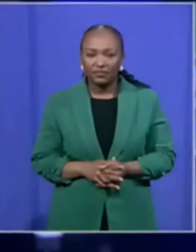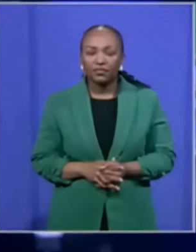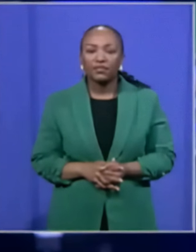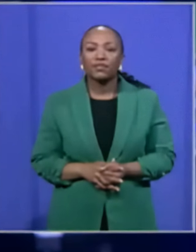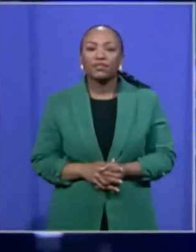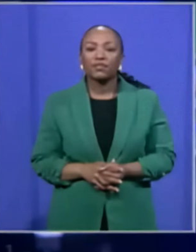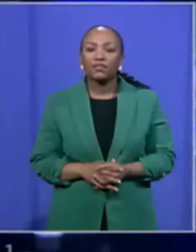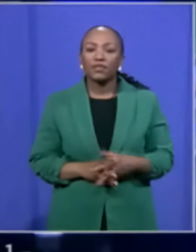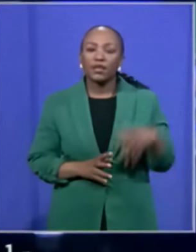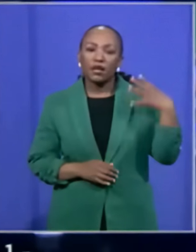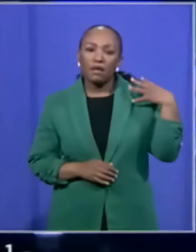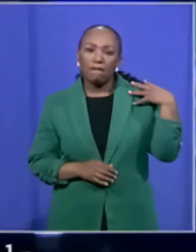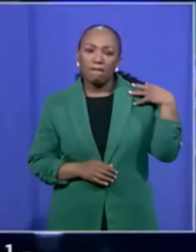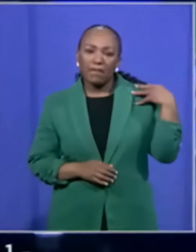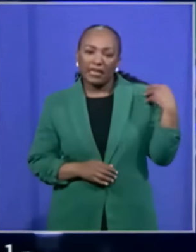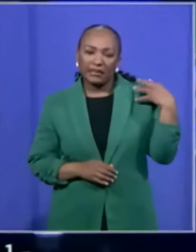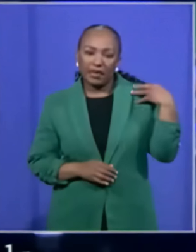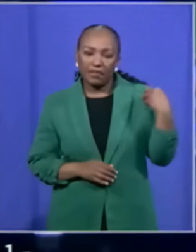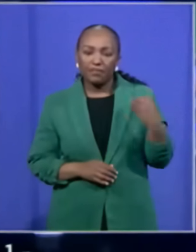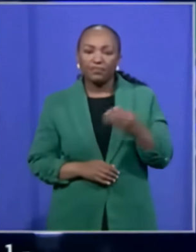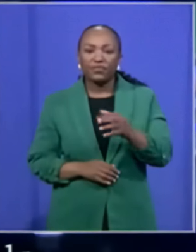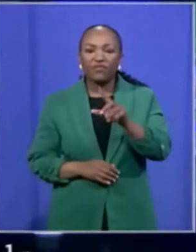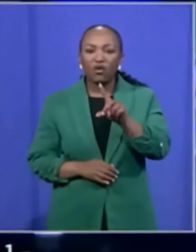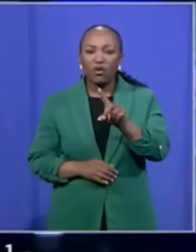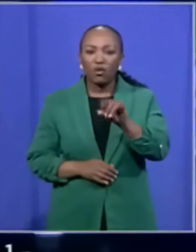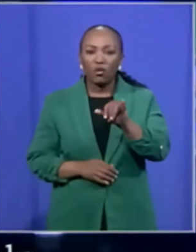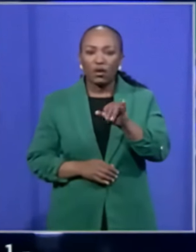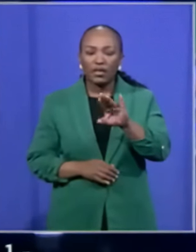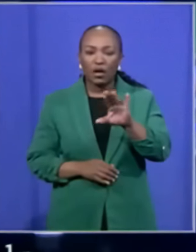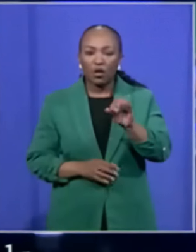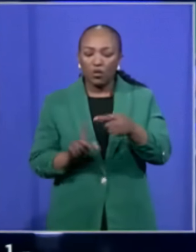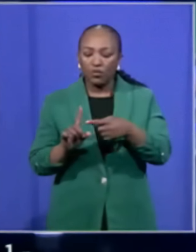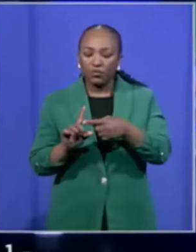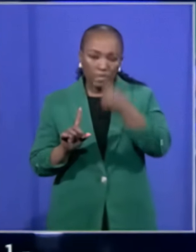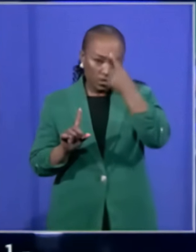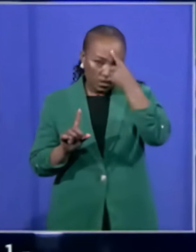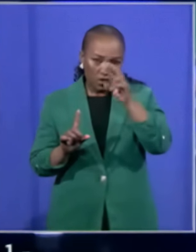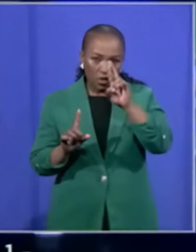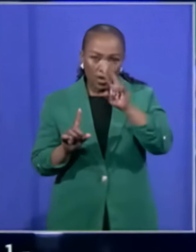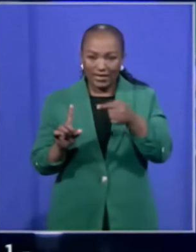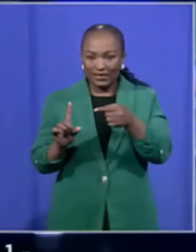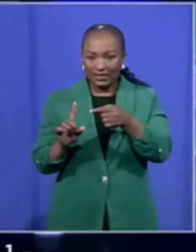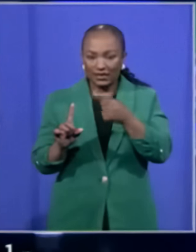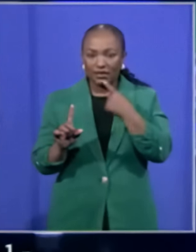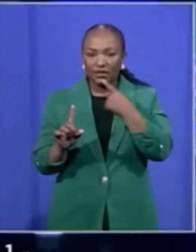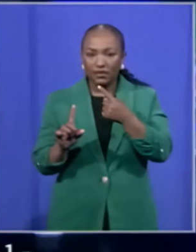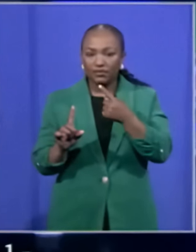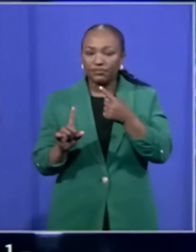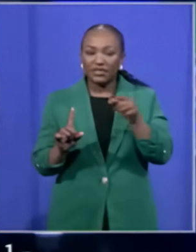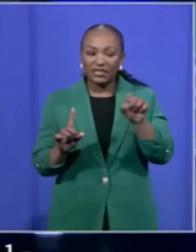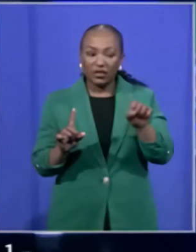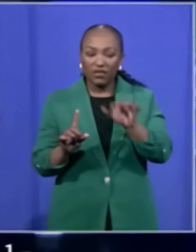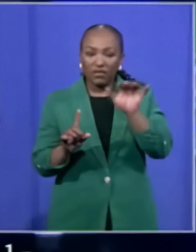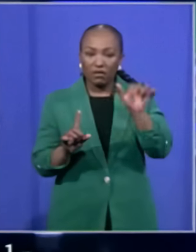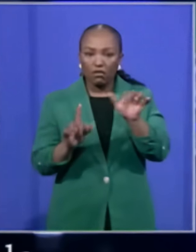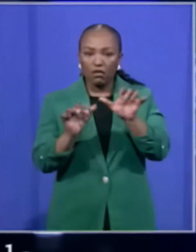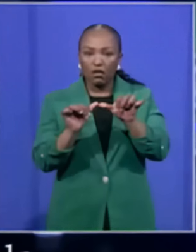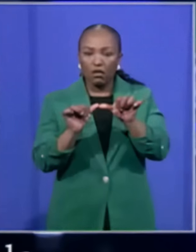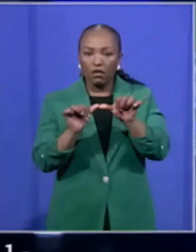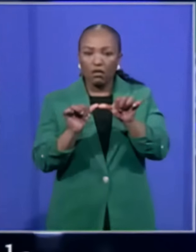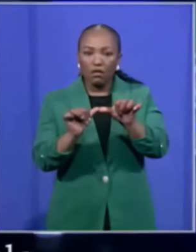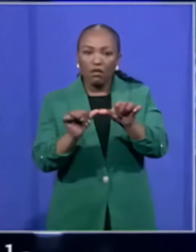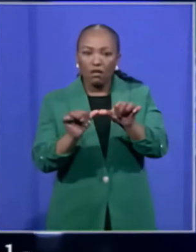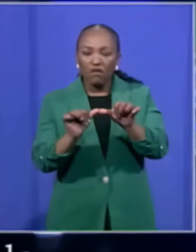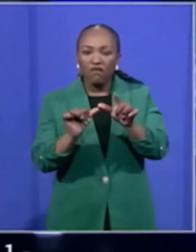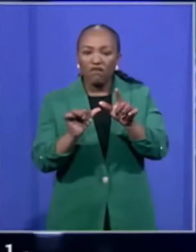Letona la dikamano tsa matjhaba le tshebedisano e leng Ronald Lamola le re Afrika Borwa e tla tswela pele ho lwanela kgotso maemong a matjhaba. Lamola o